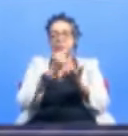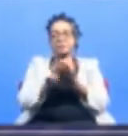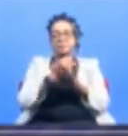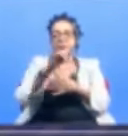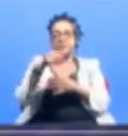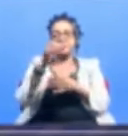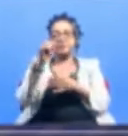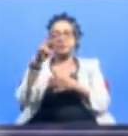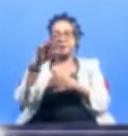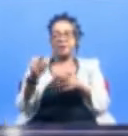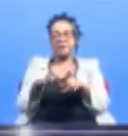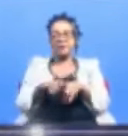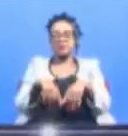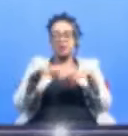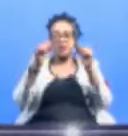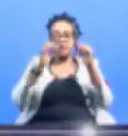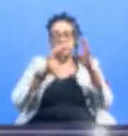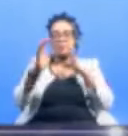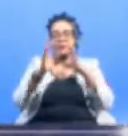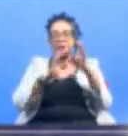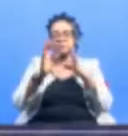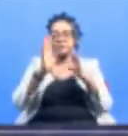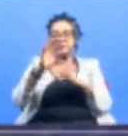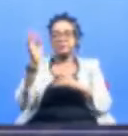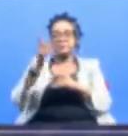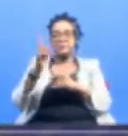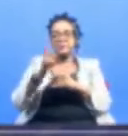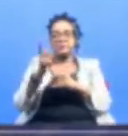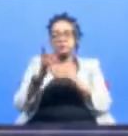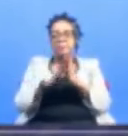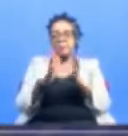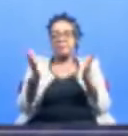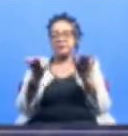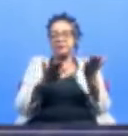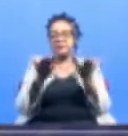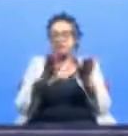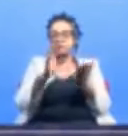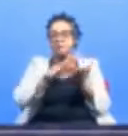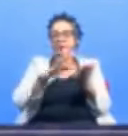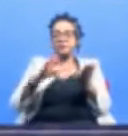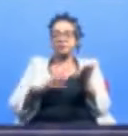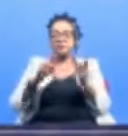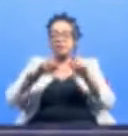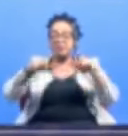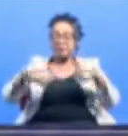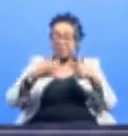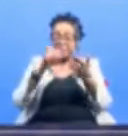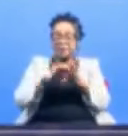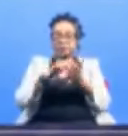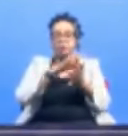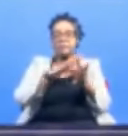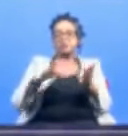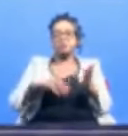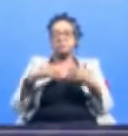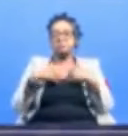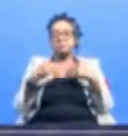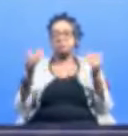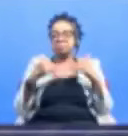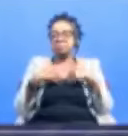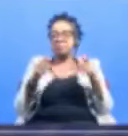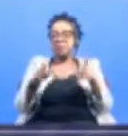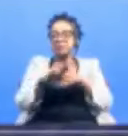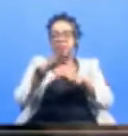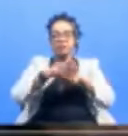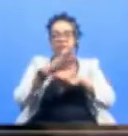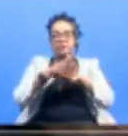as head of communication for his ministry to the Public Service Commission, a claim the commission denied as false. Mwiruri says